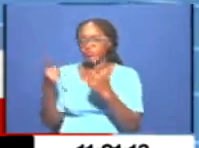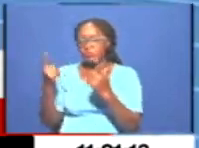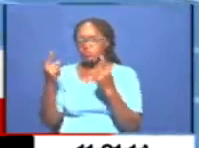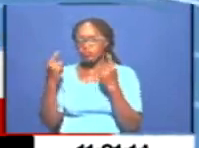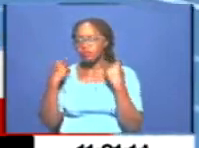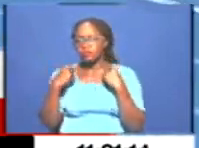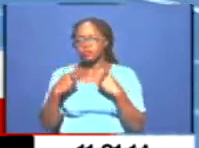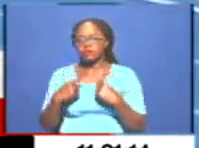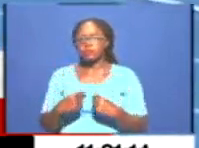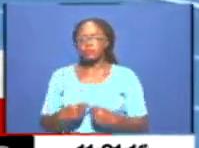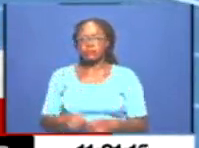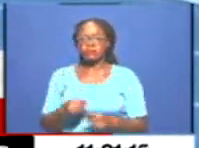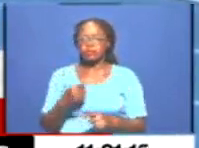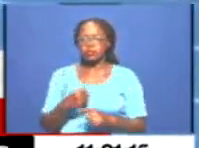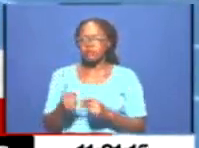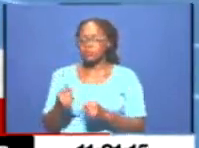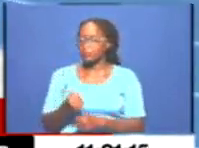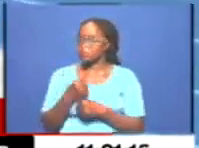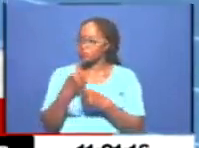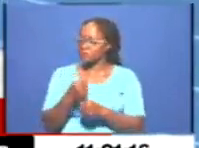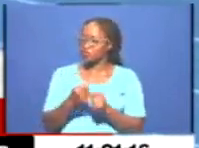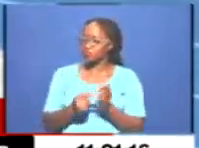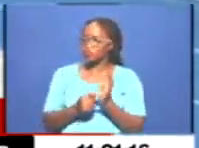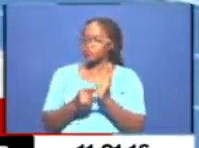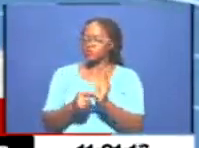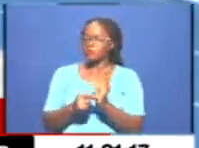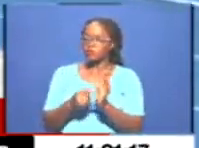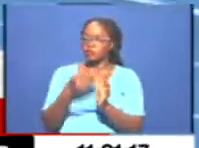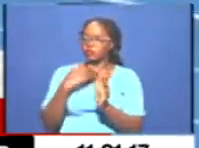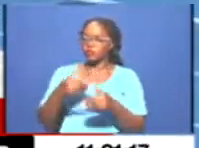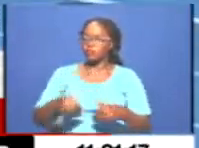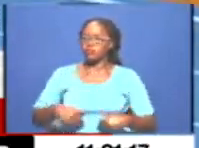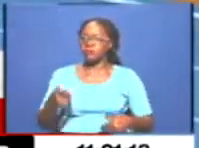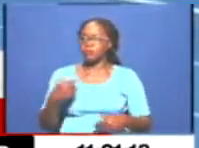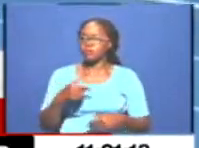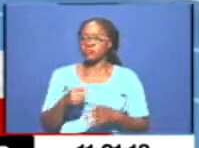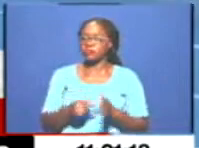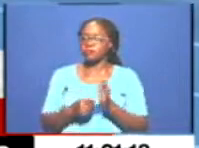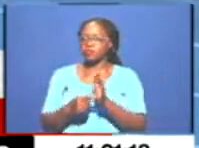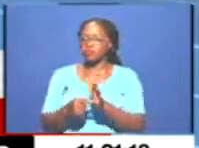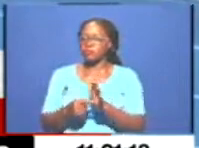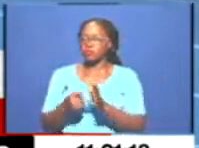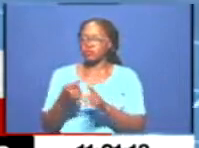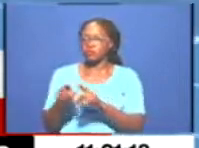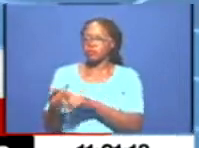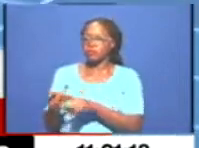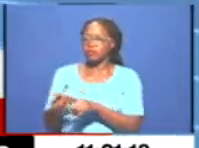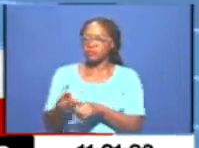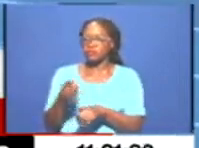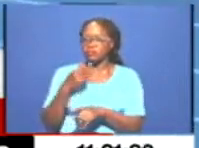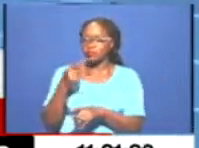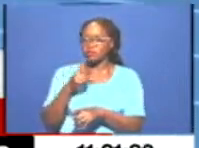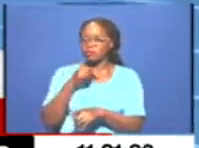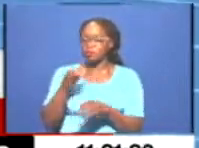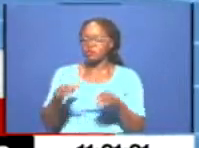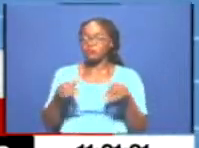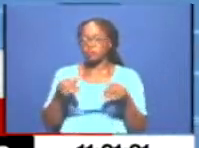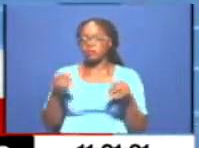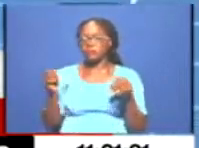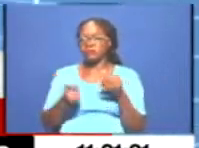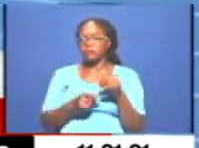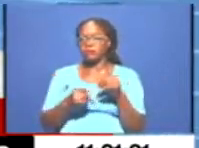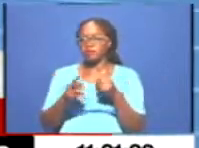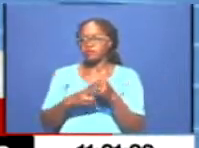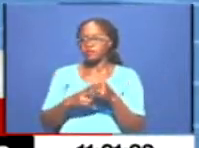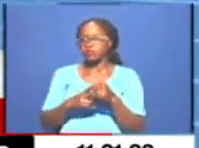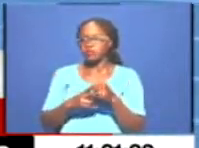we are also very strong on exposure, that we want our youth to be exposed. But we're also saying, let's not wait until August. One of